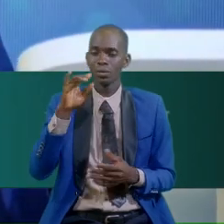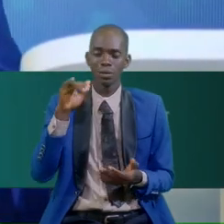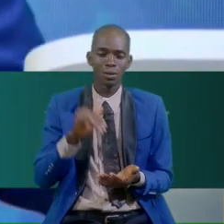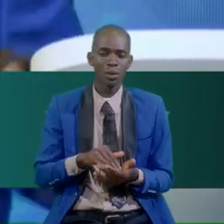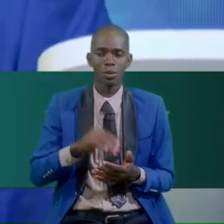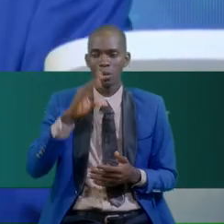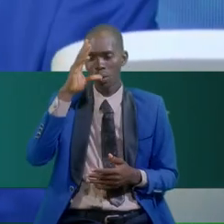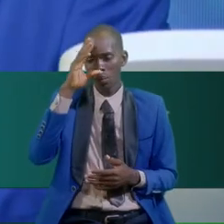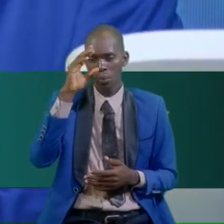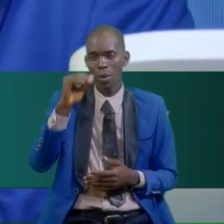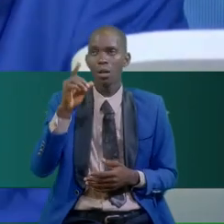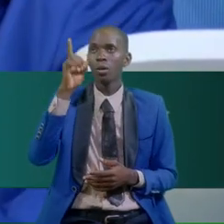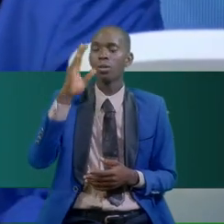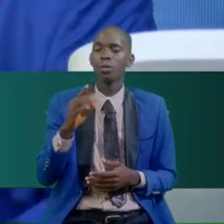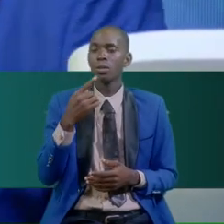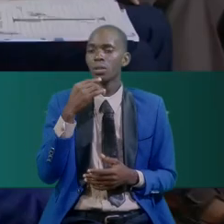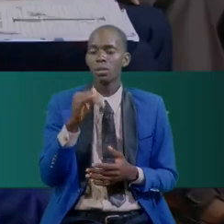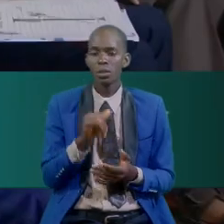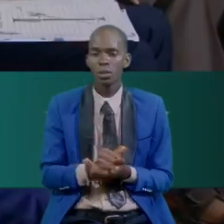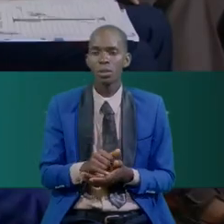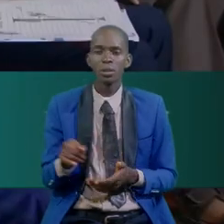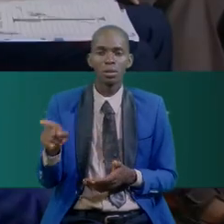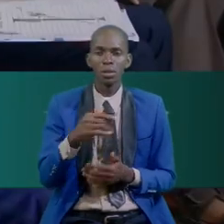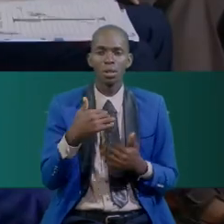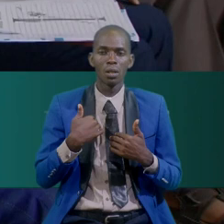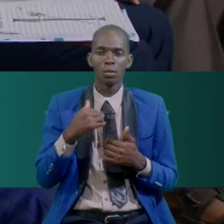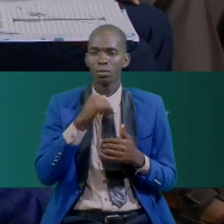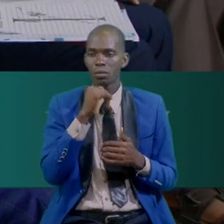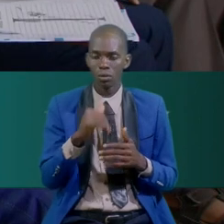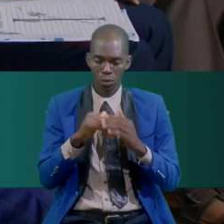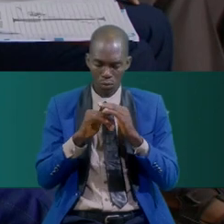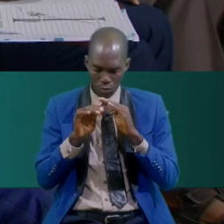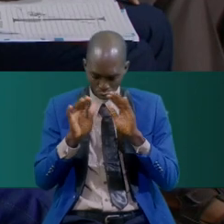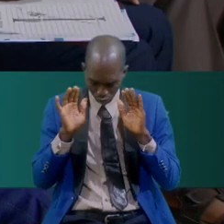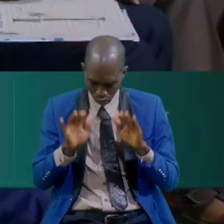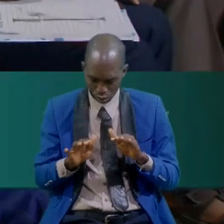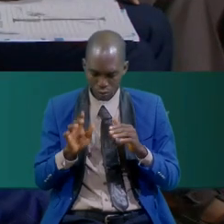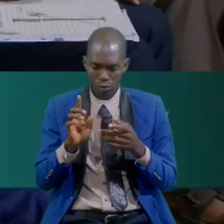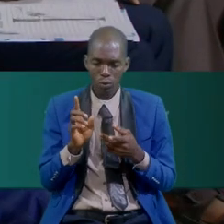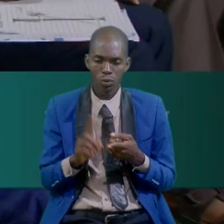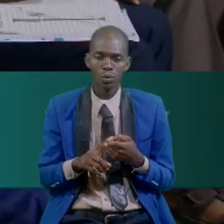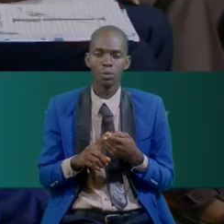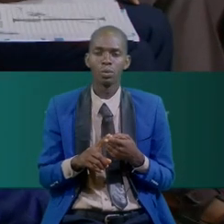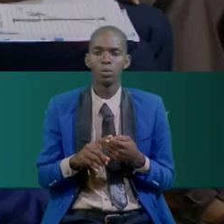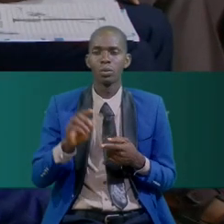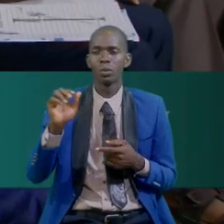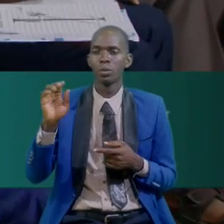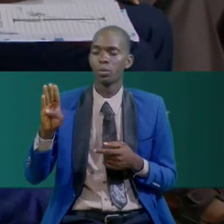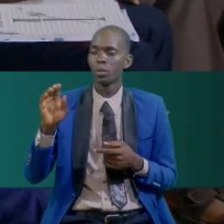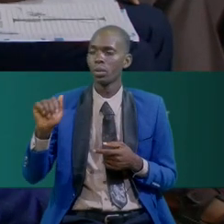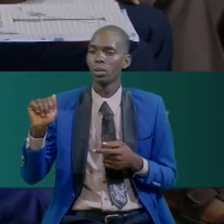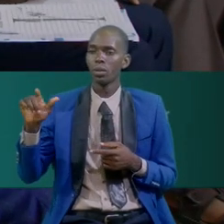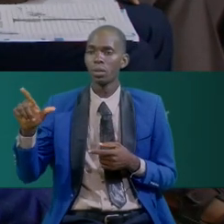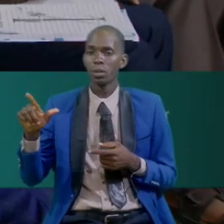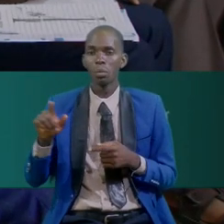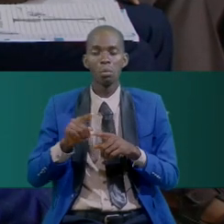God said, who had not bowed the knee unto Baal? Elijah knew none